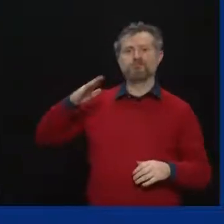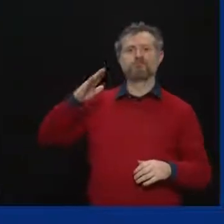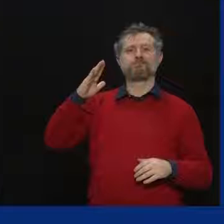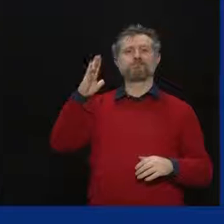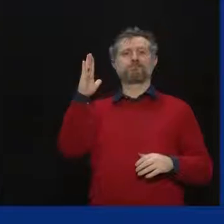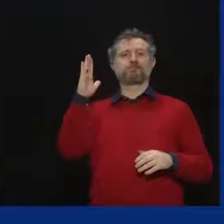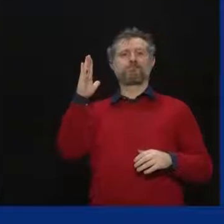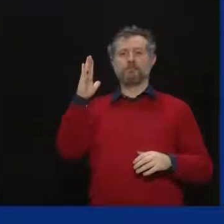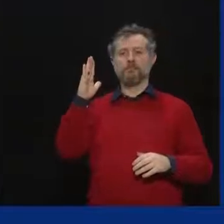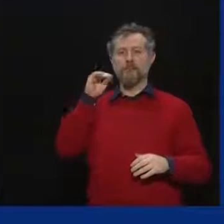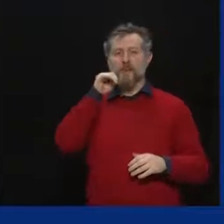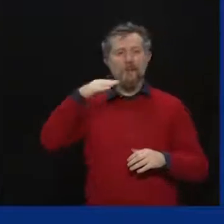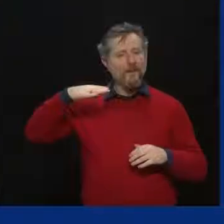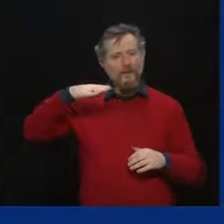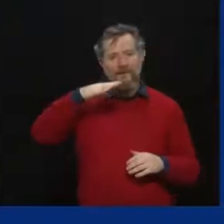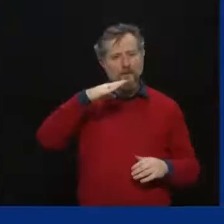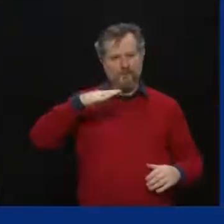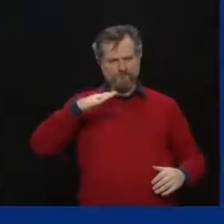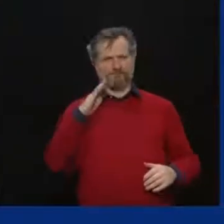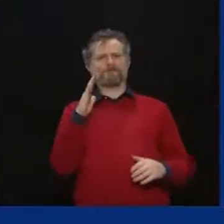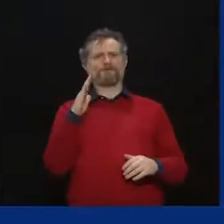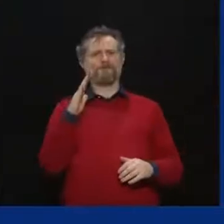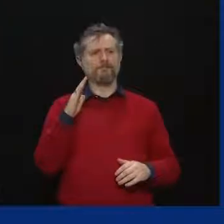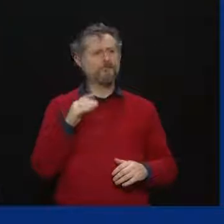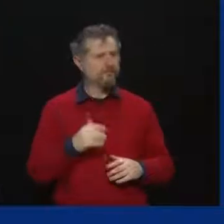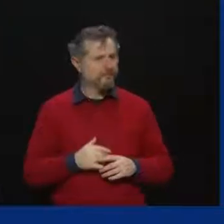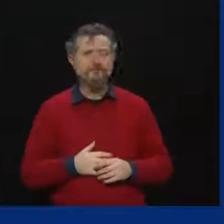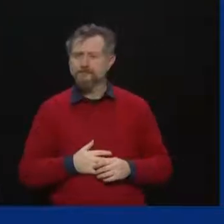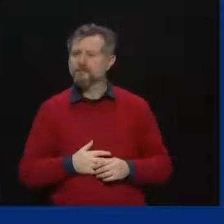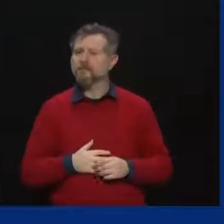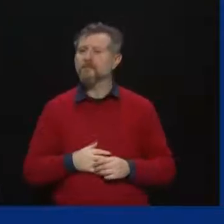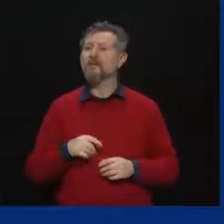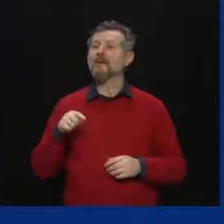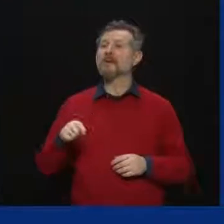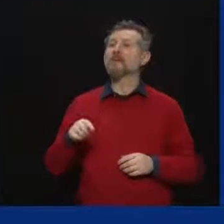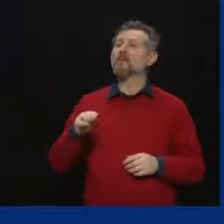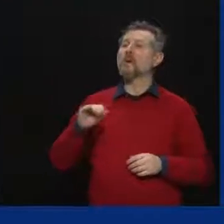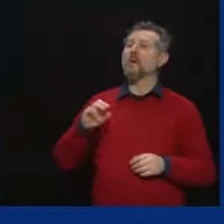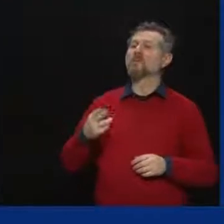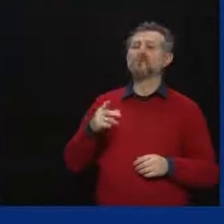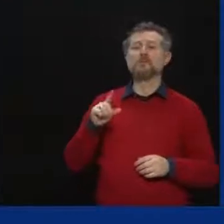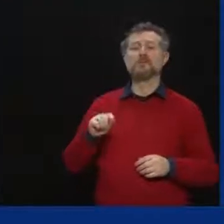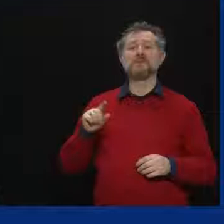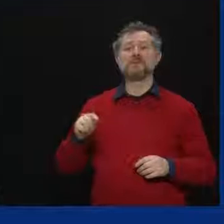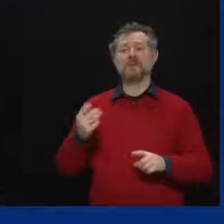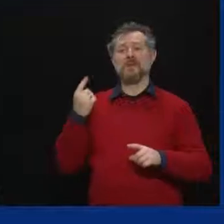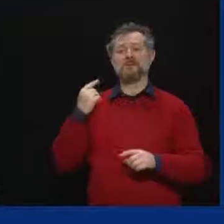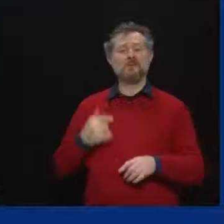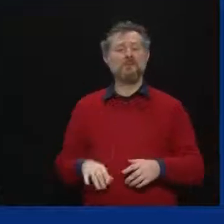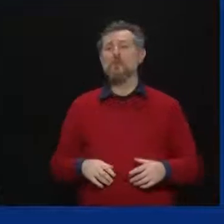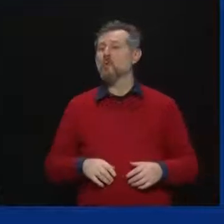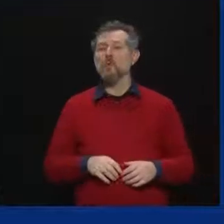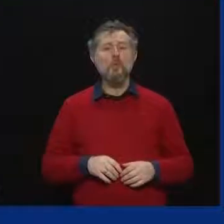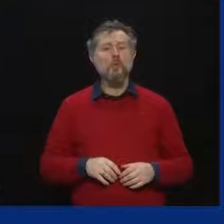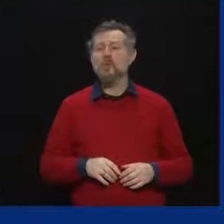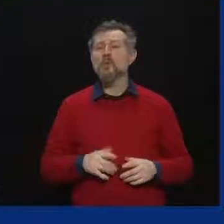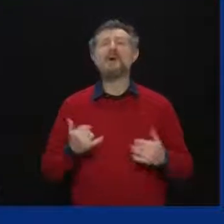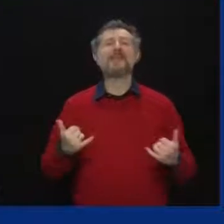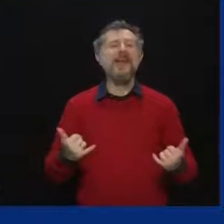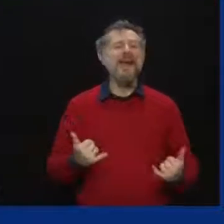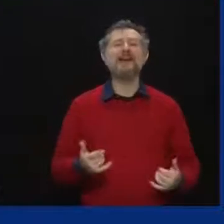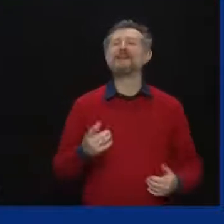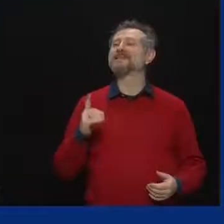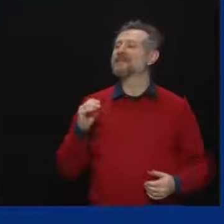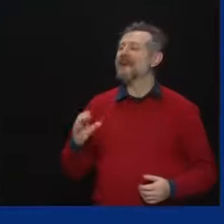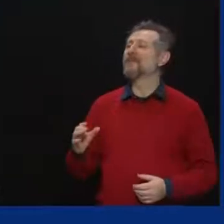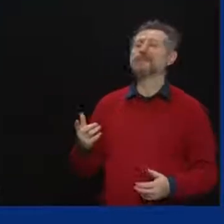up, this is not March of 2020. It is not even December of 2020. And I'll talk about why we don't